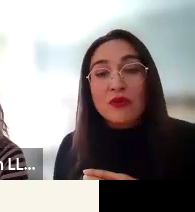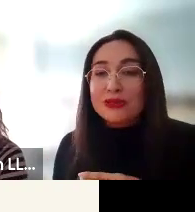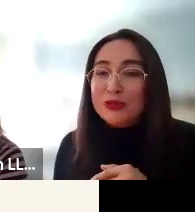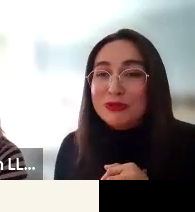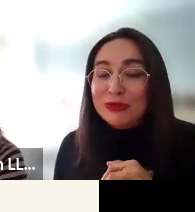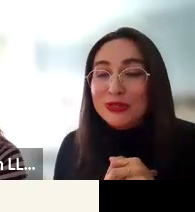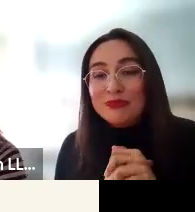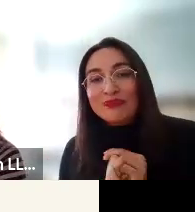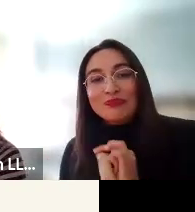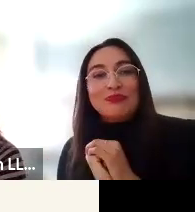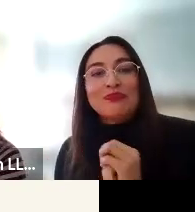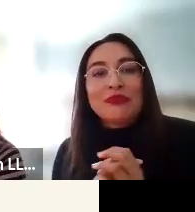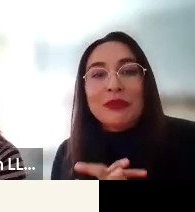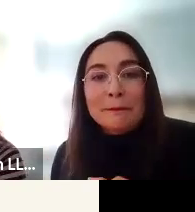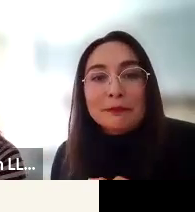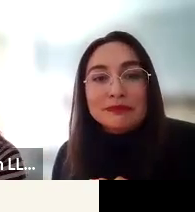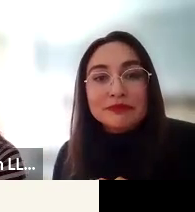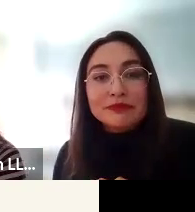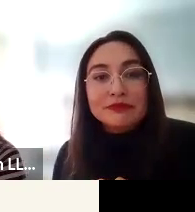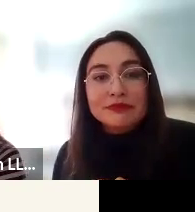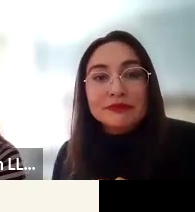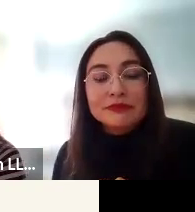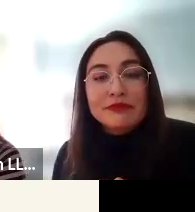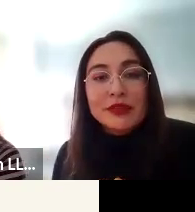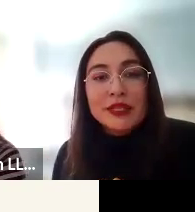hang out, which most people do.